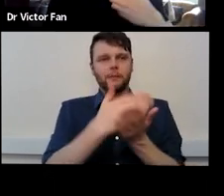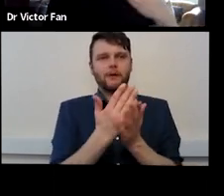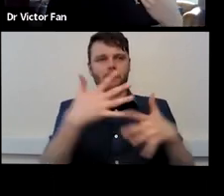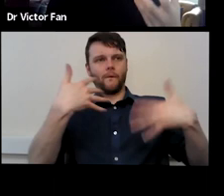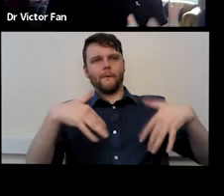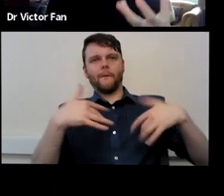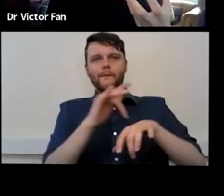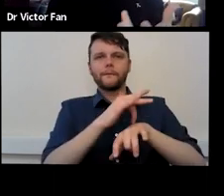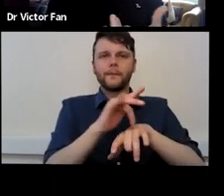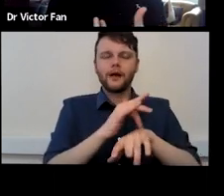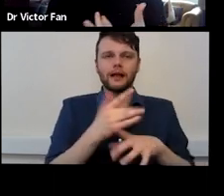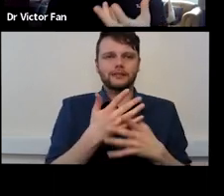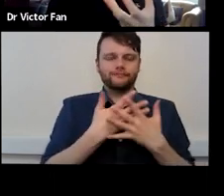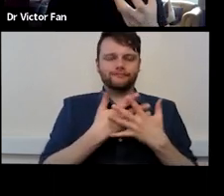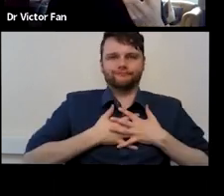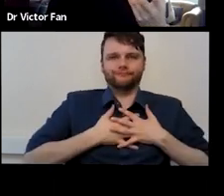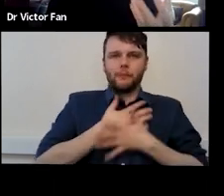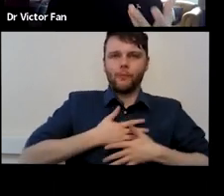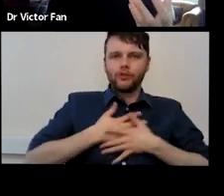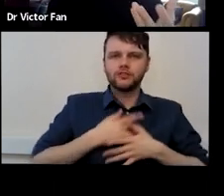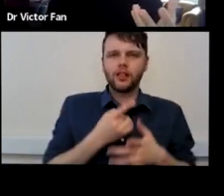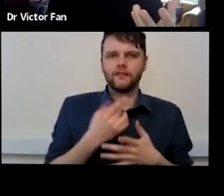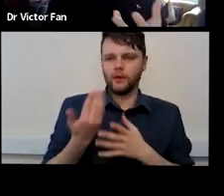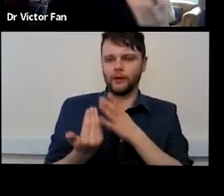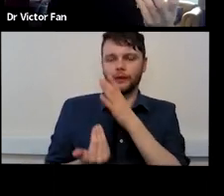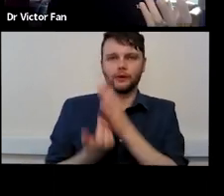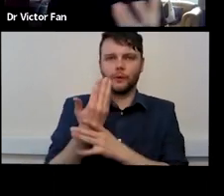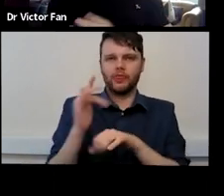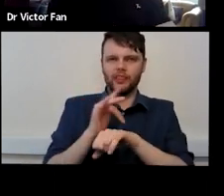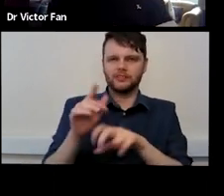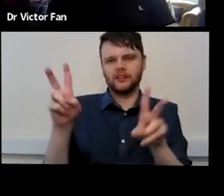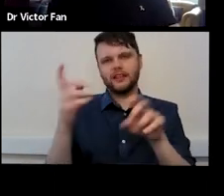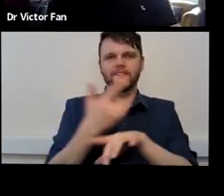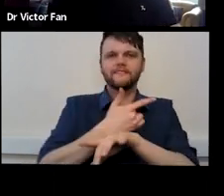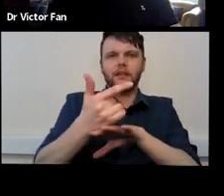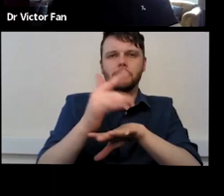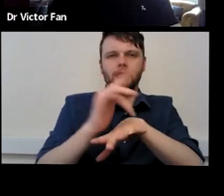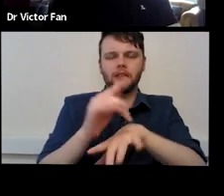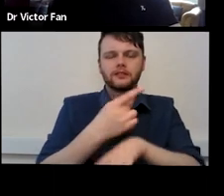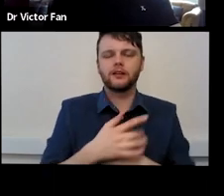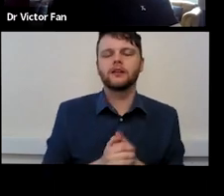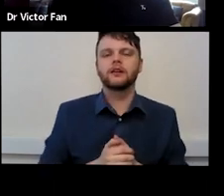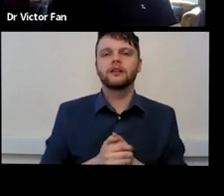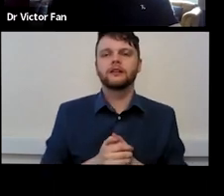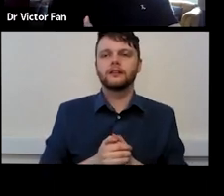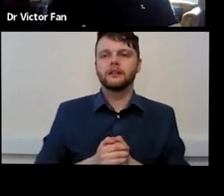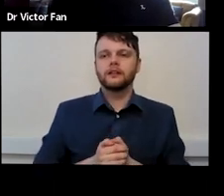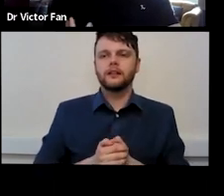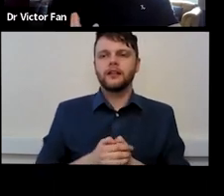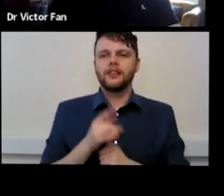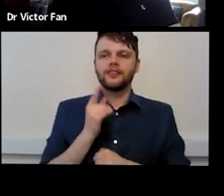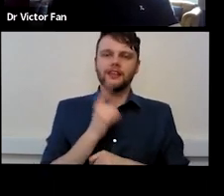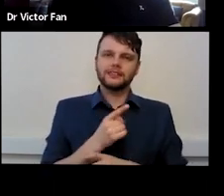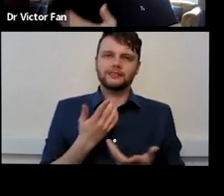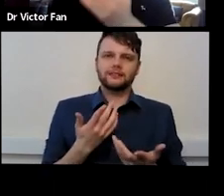sensationalism, and sentimentality of the new theater, the filmed theater that I've just introduced, was